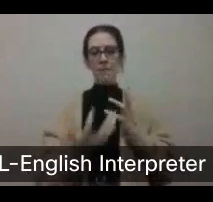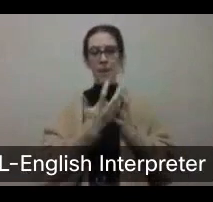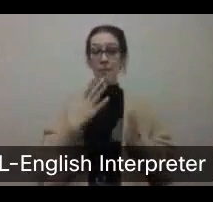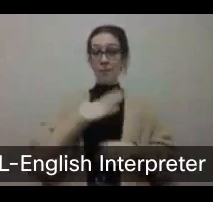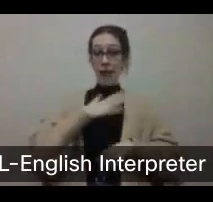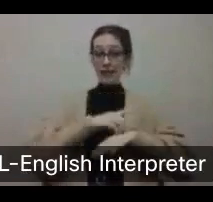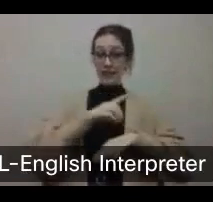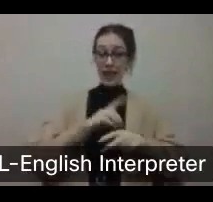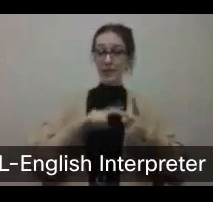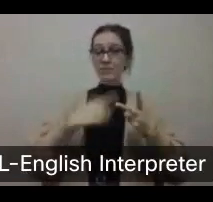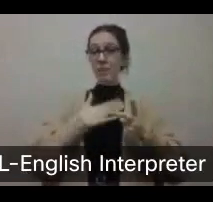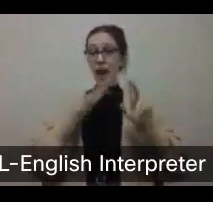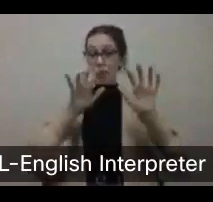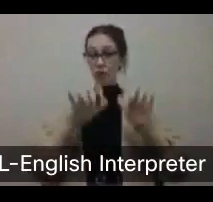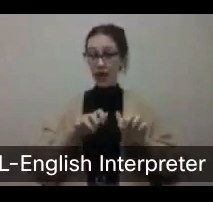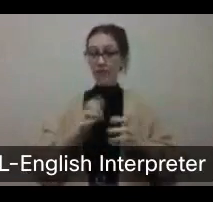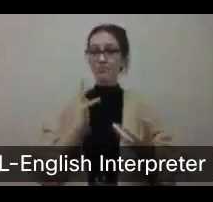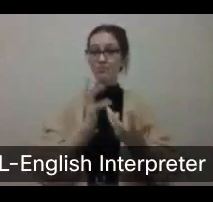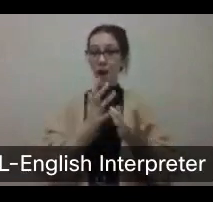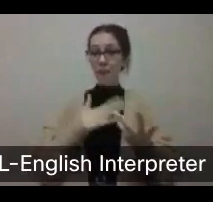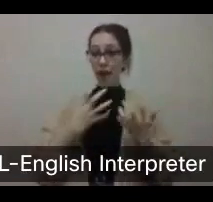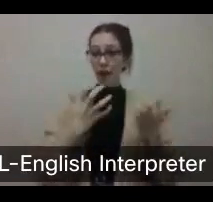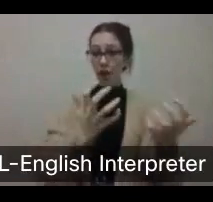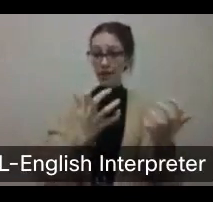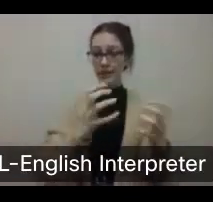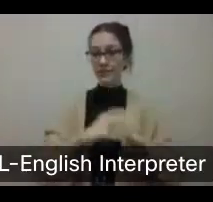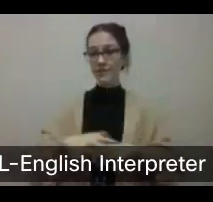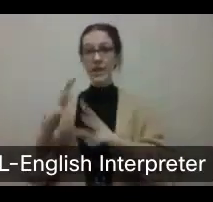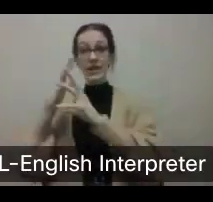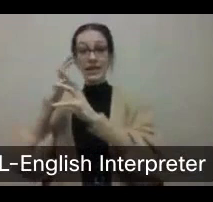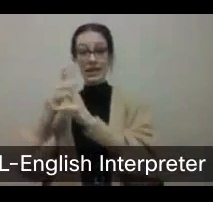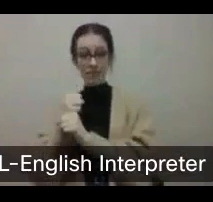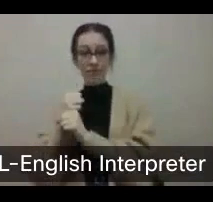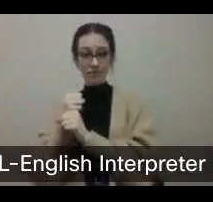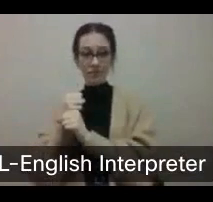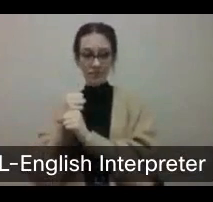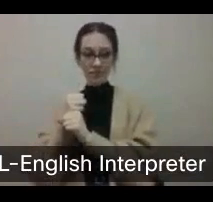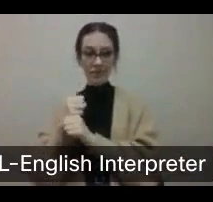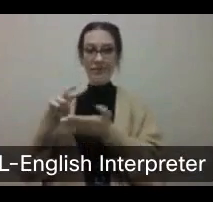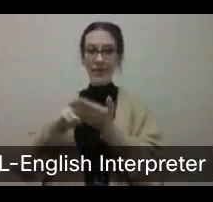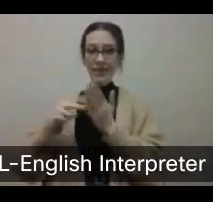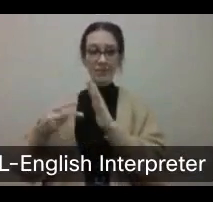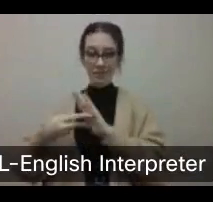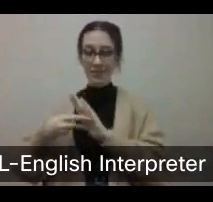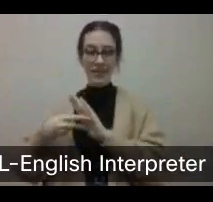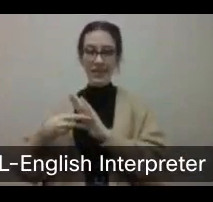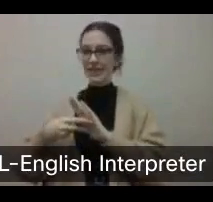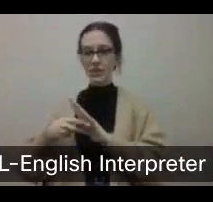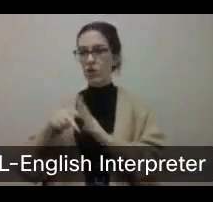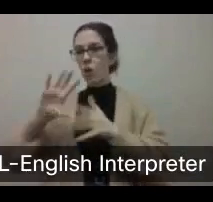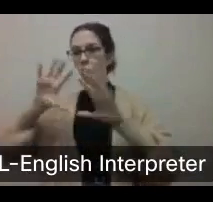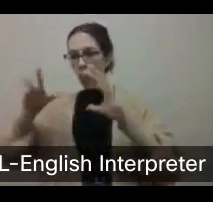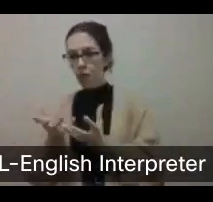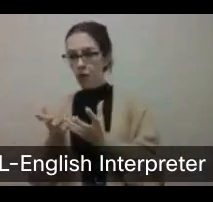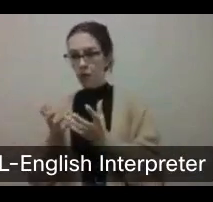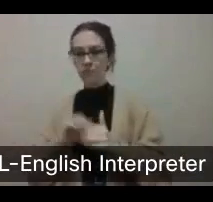we're paraphrasing, we don't want to simply change out synonyms. That is not considered appropriate paraphrasing. To help